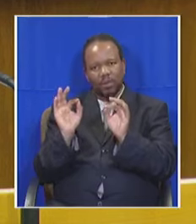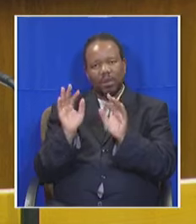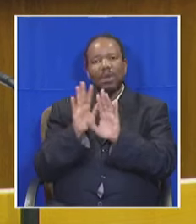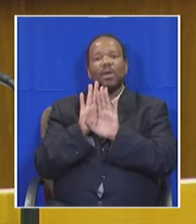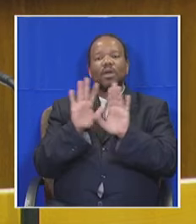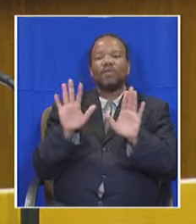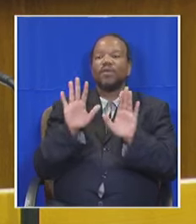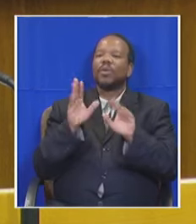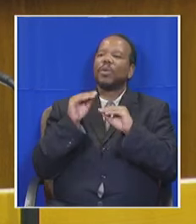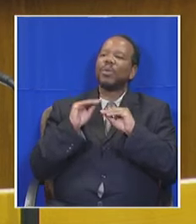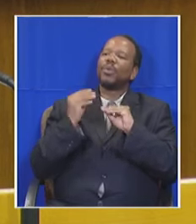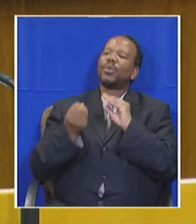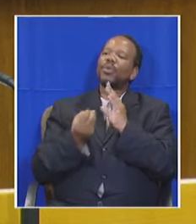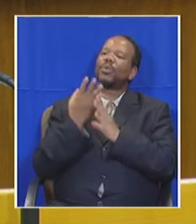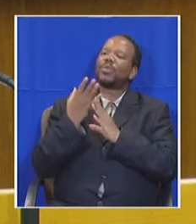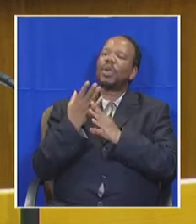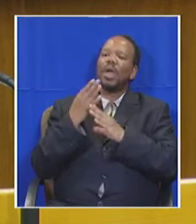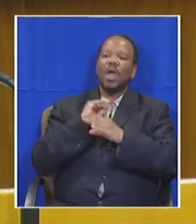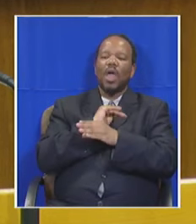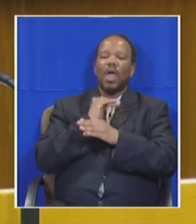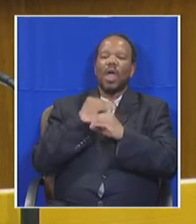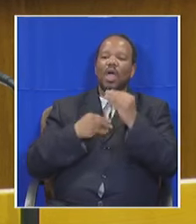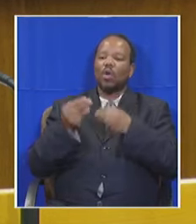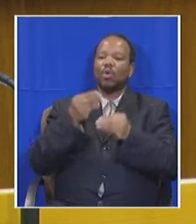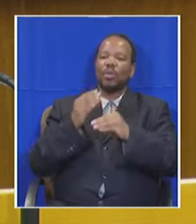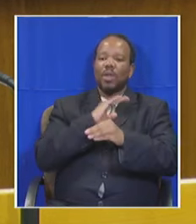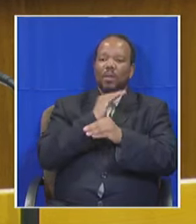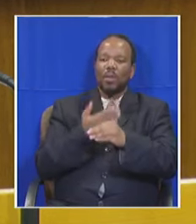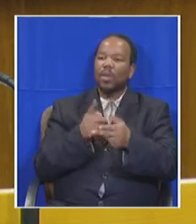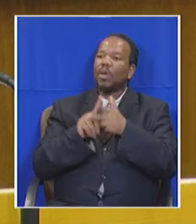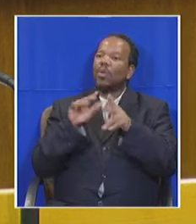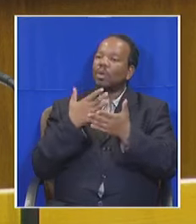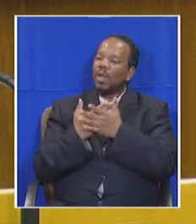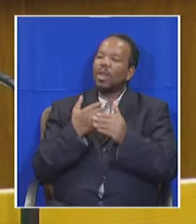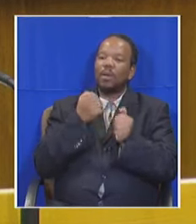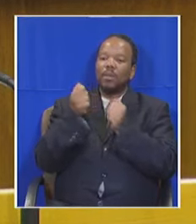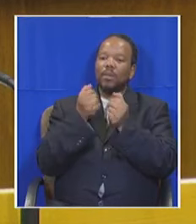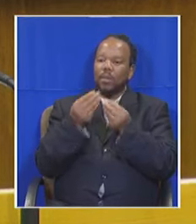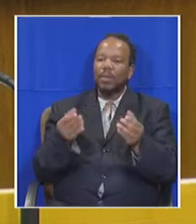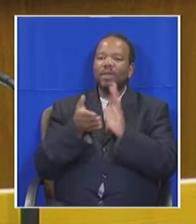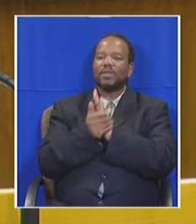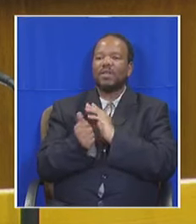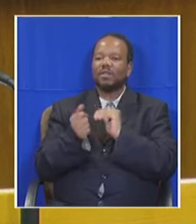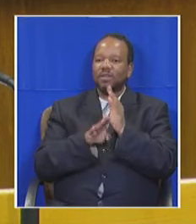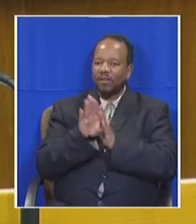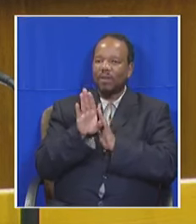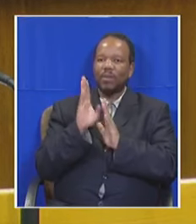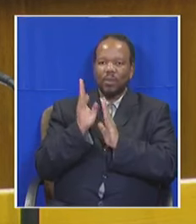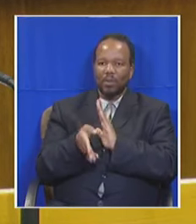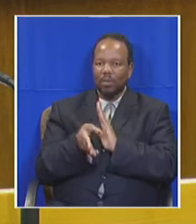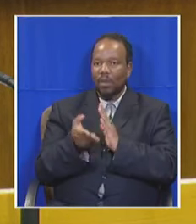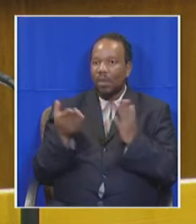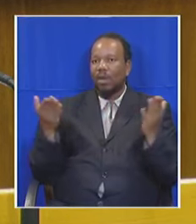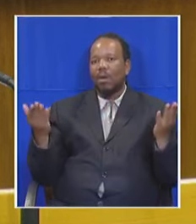economic empowerment, we will have to address the burning issue of youth unemployment and skills development. Chairperson, our current